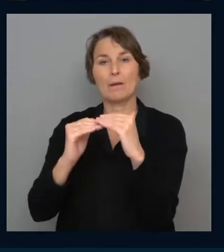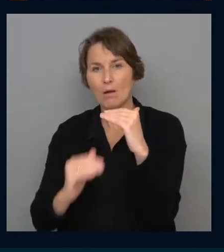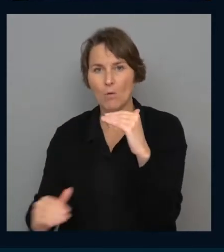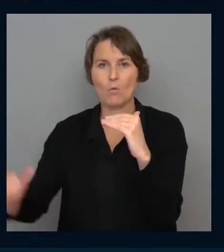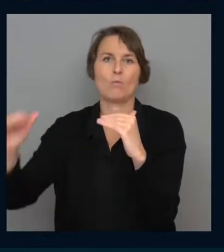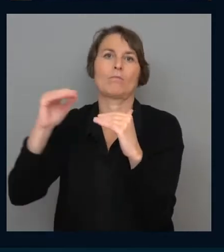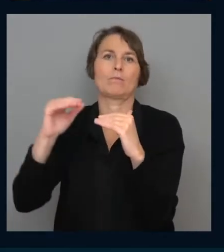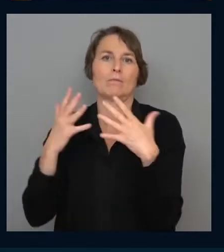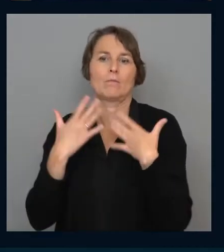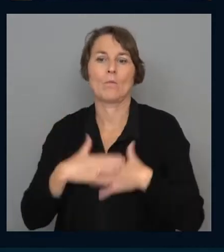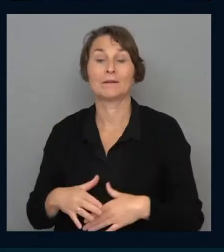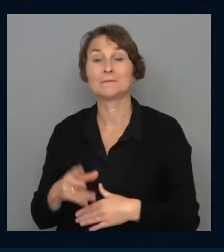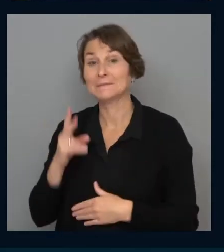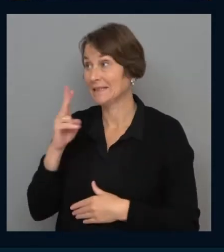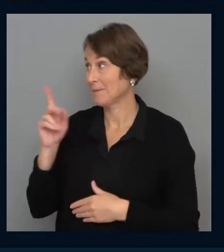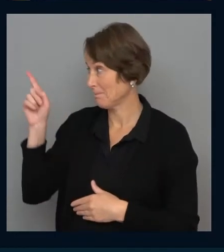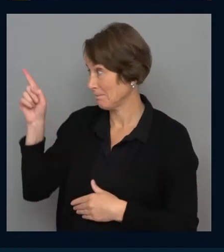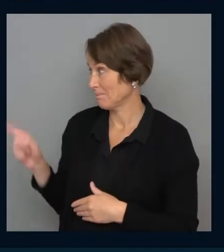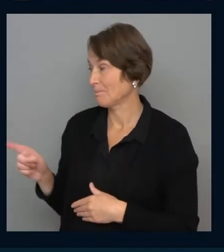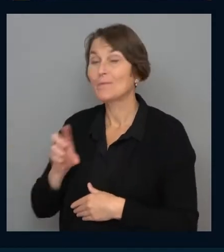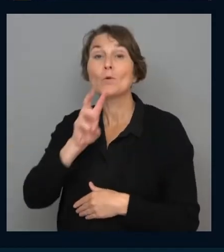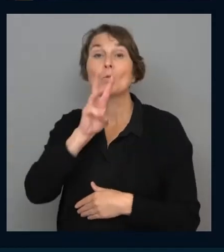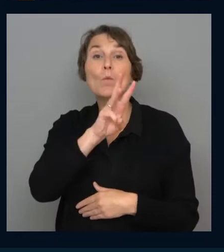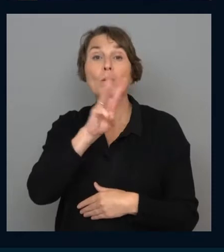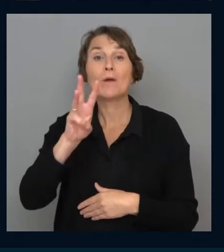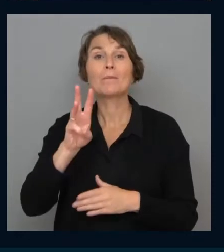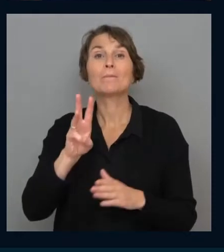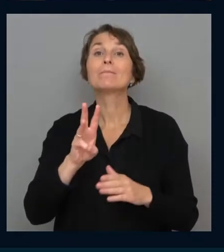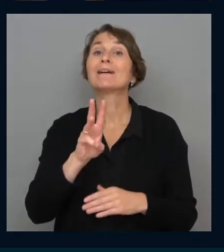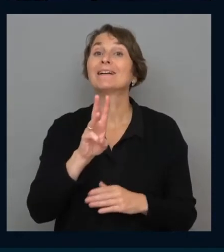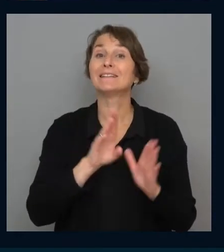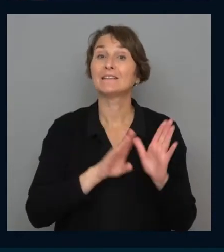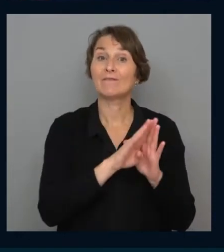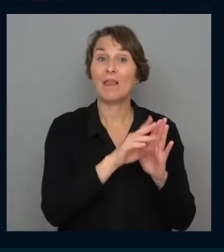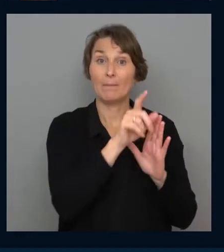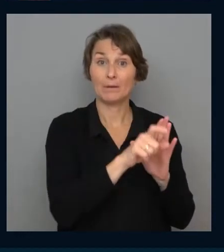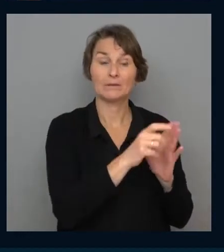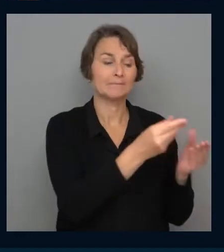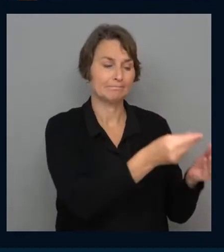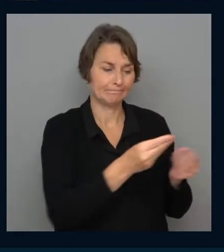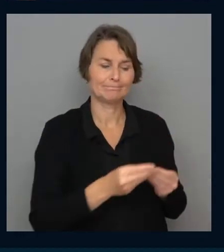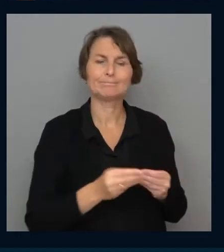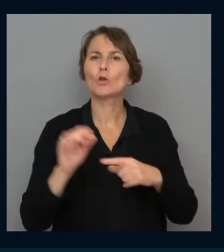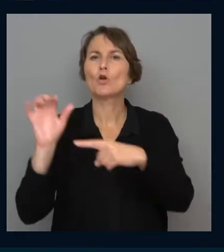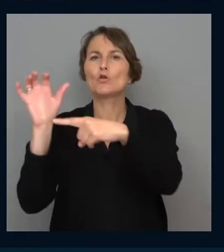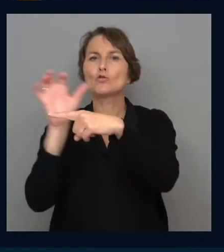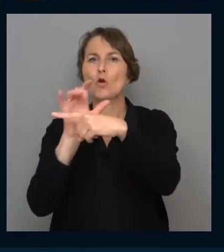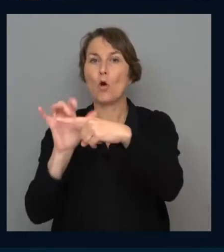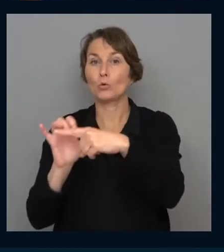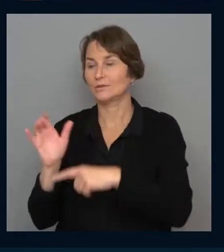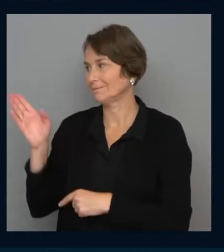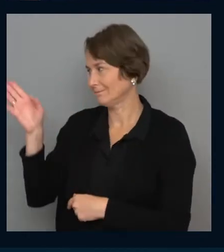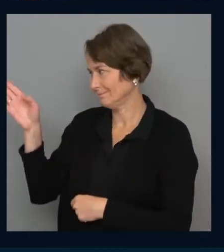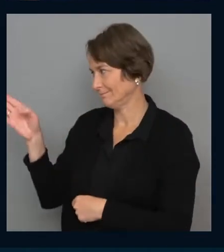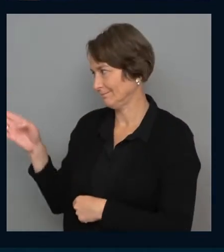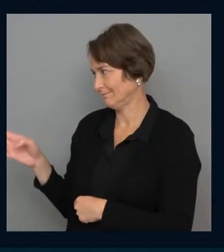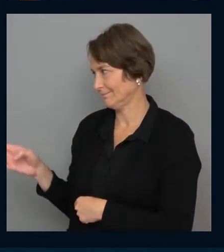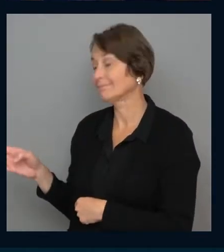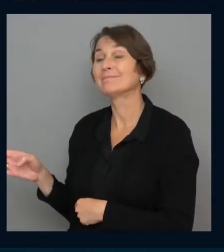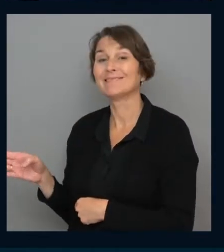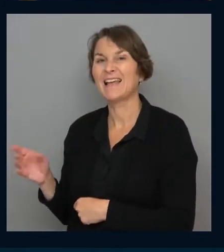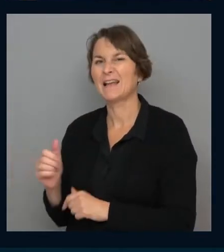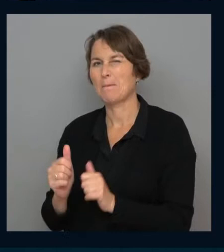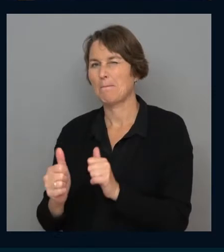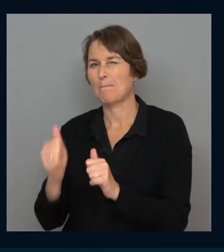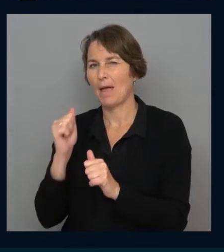here. Great. Now our developers have handed us our code. And this is our code that is running our website. Now we don't need to